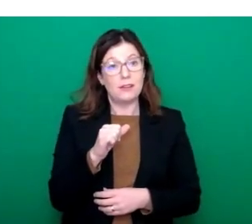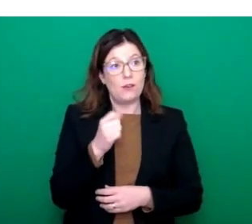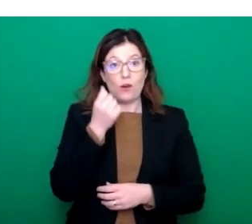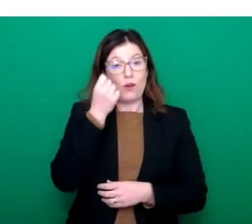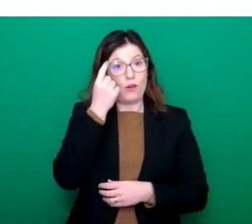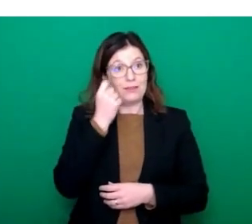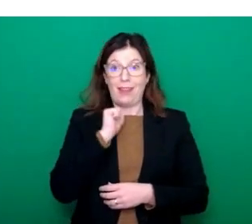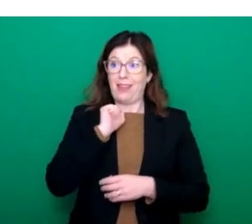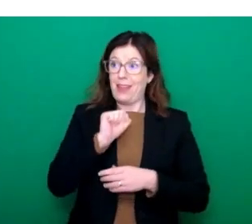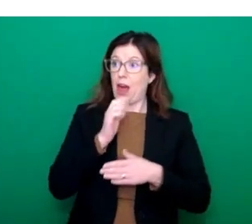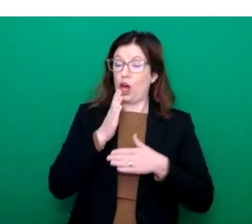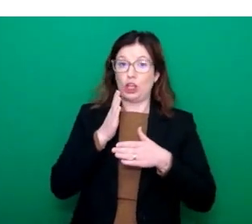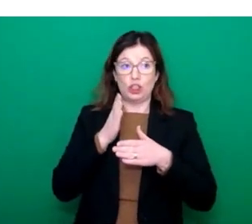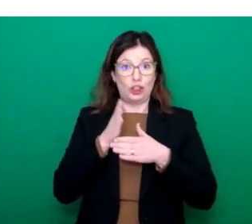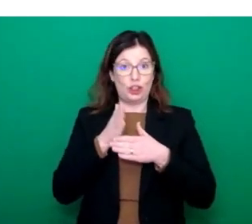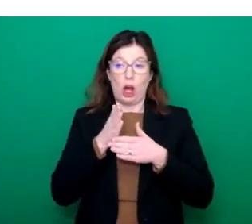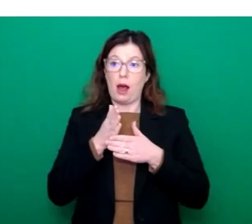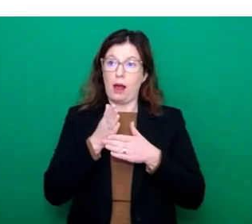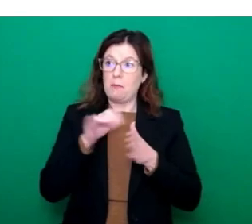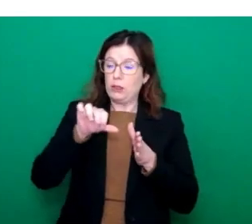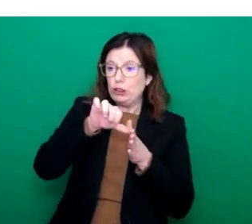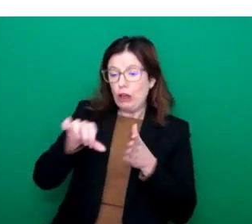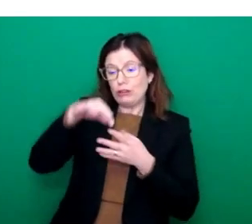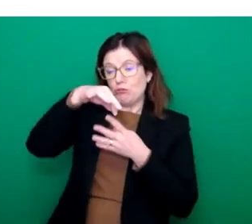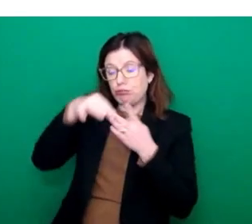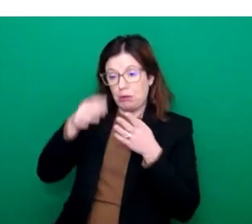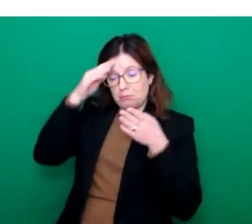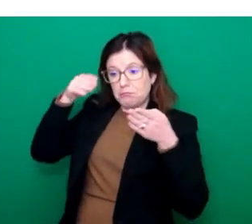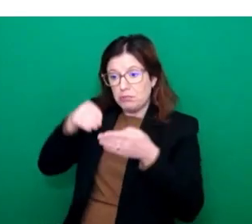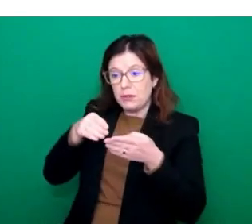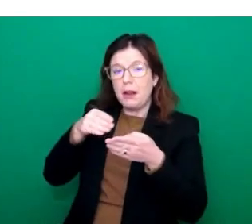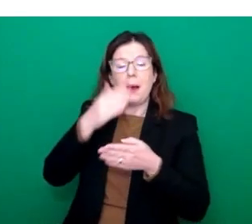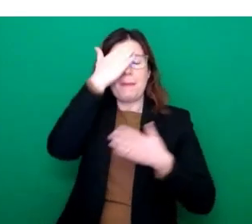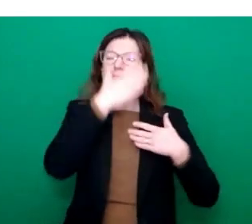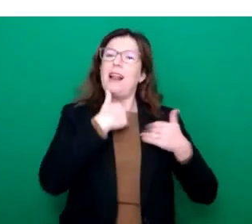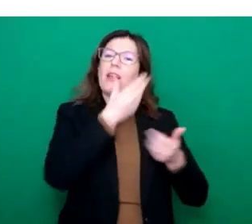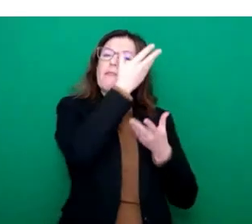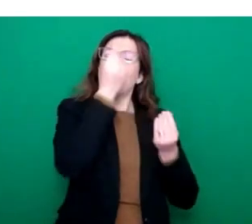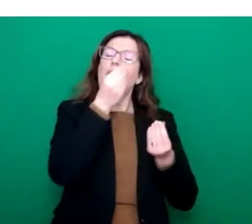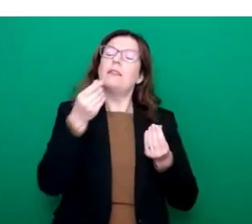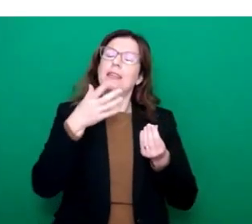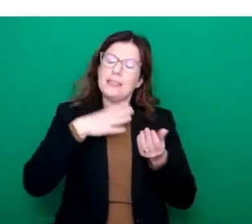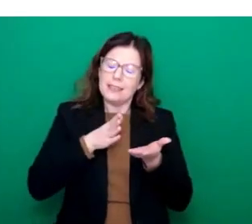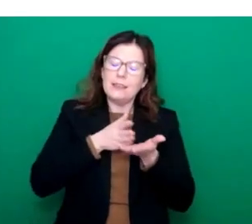required for surgery. So I think that's my key message, is really around